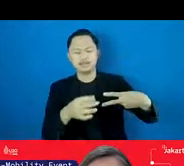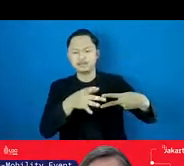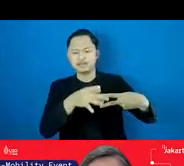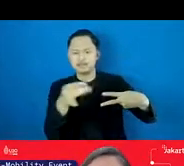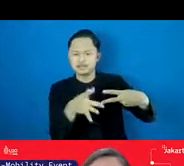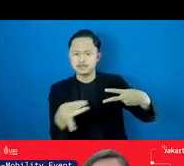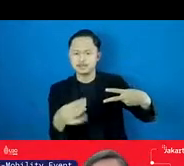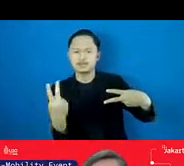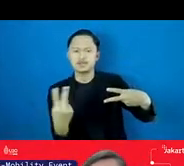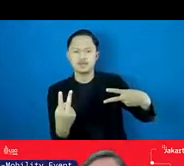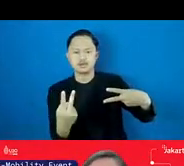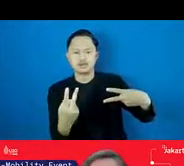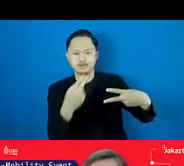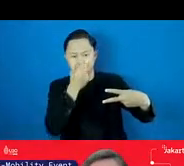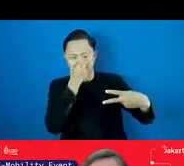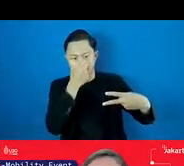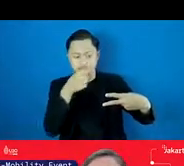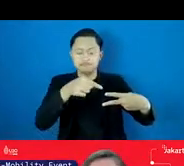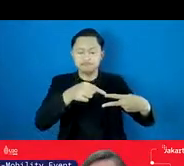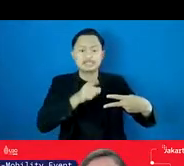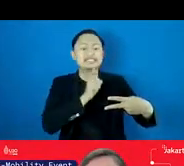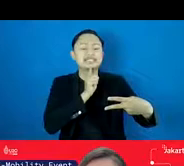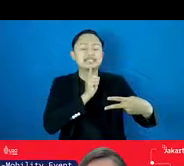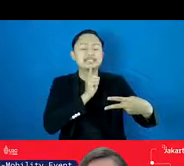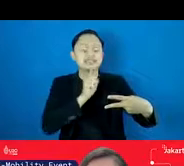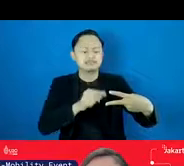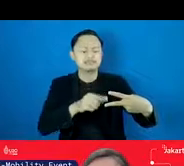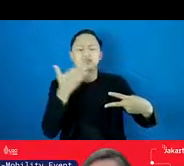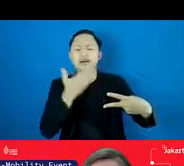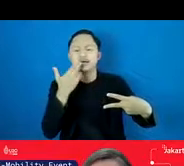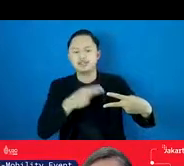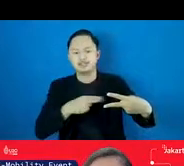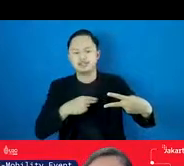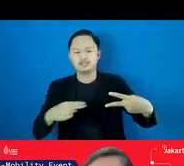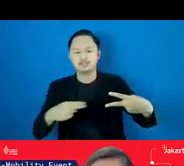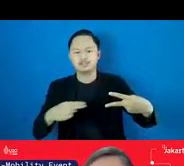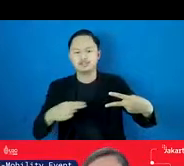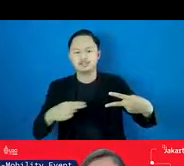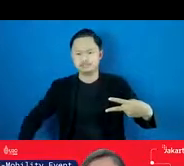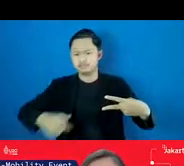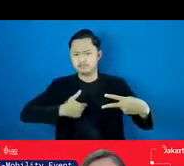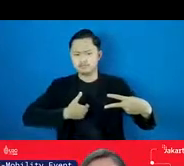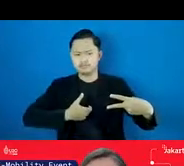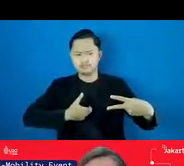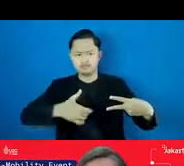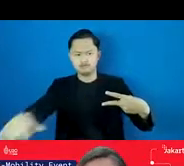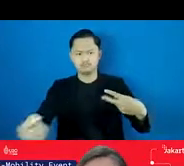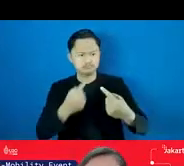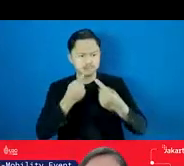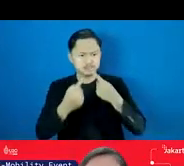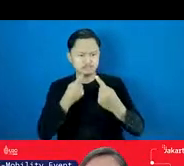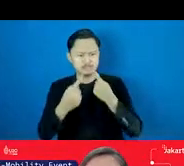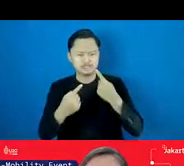your choice as either in English or Bahasa Indonesia. If you would like to listen to the discussion in